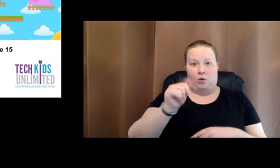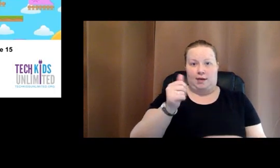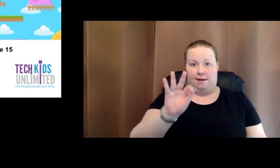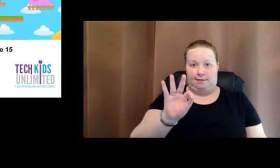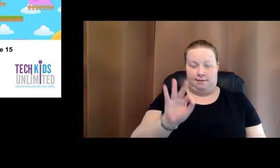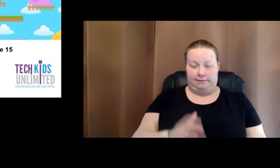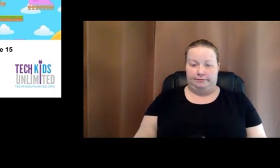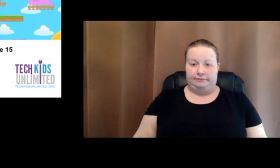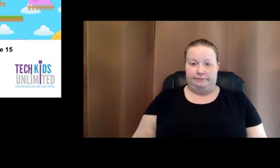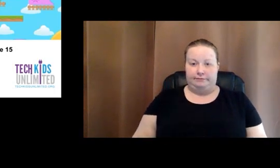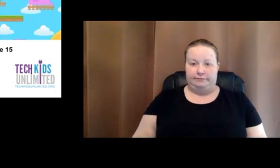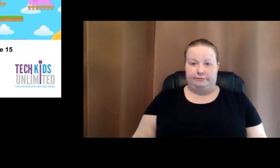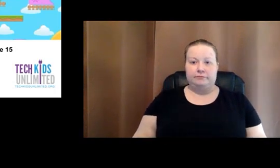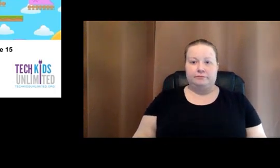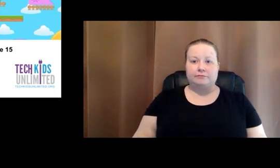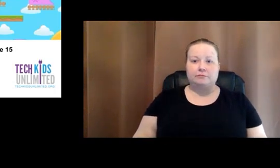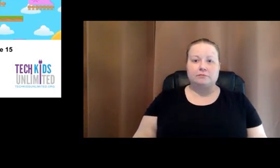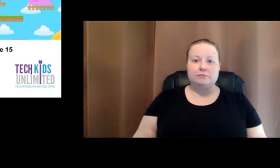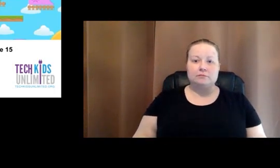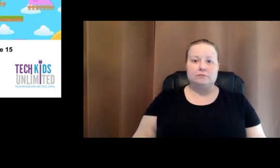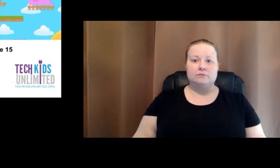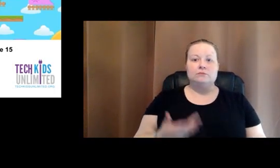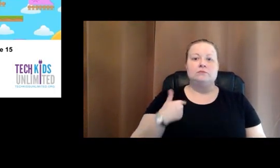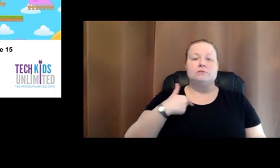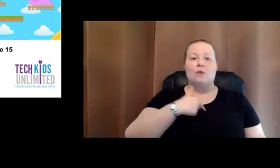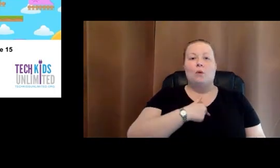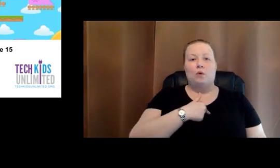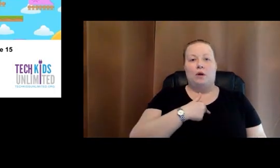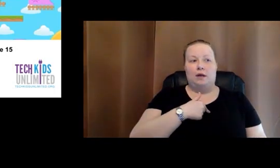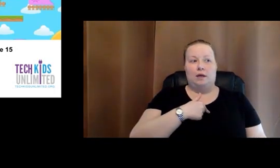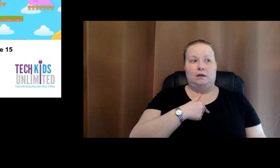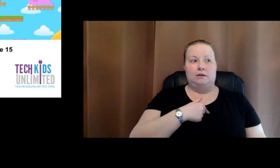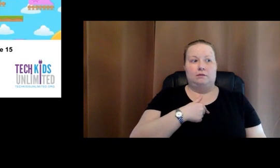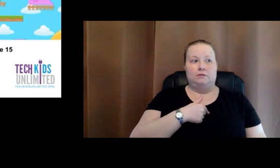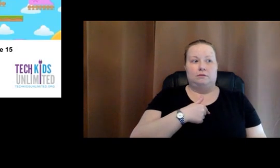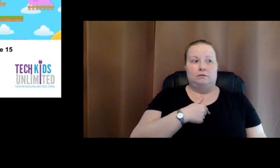2019. And we went from